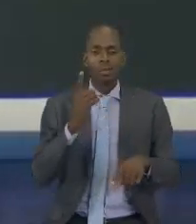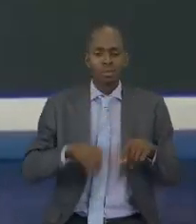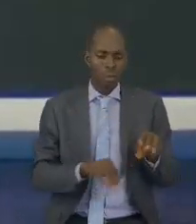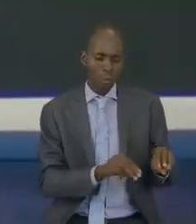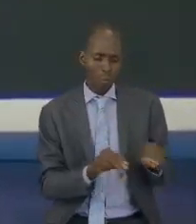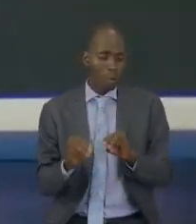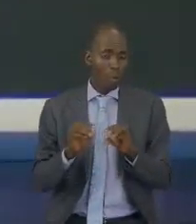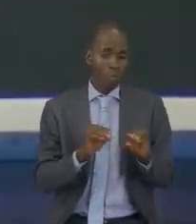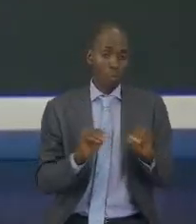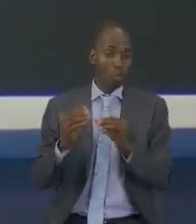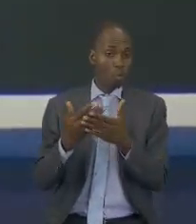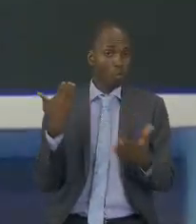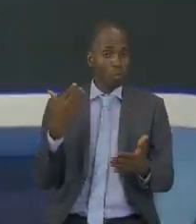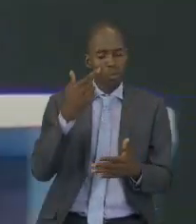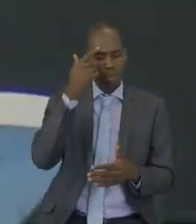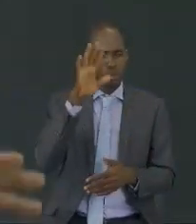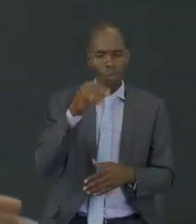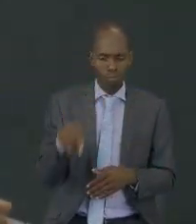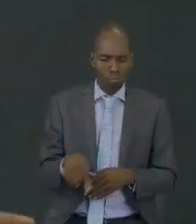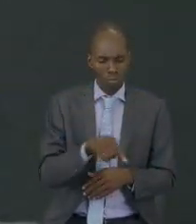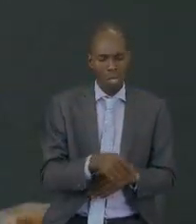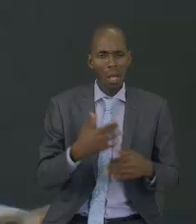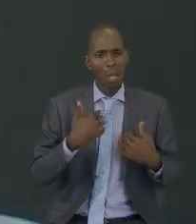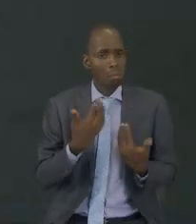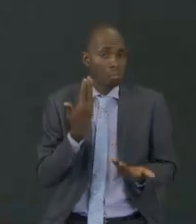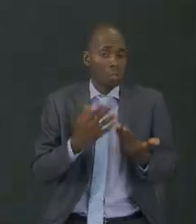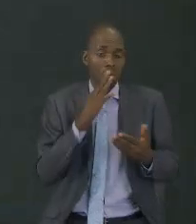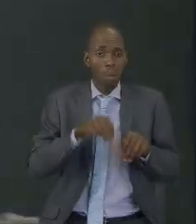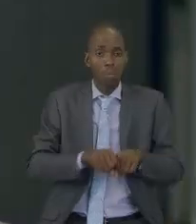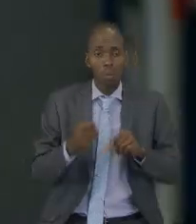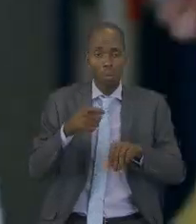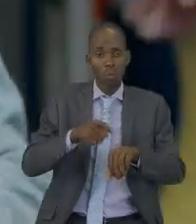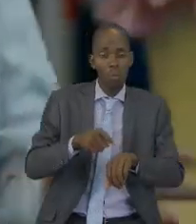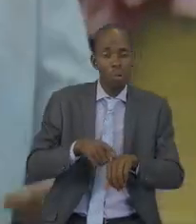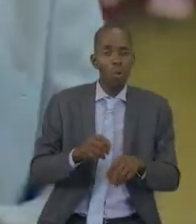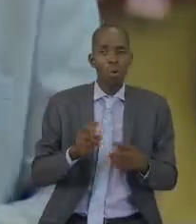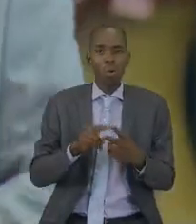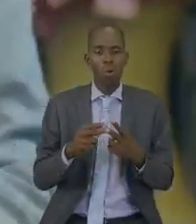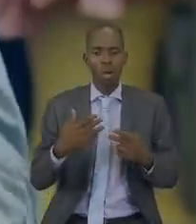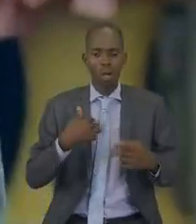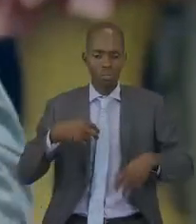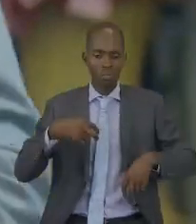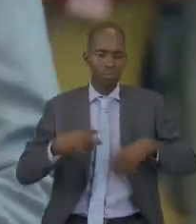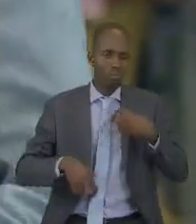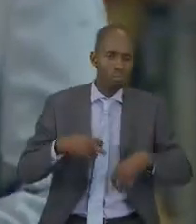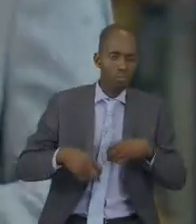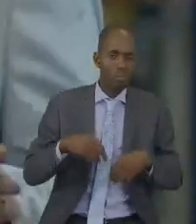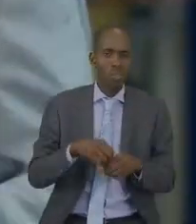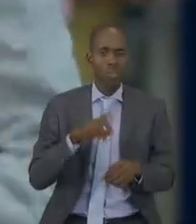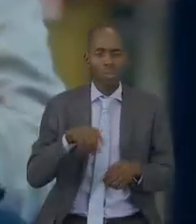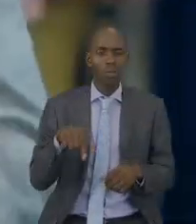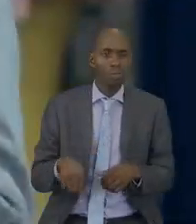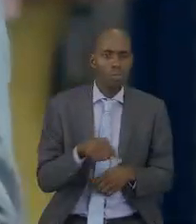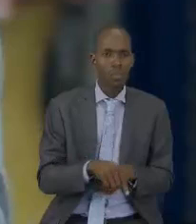before because your legs, either you have broken bones or you have a paralysis or you have a